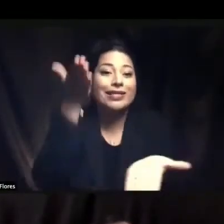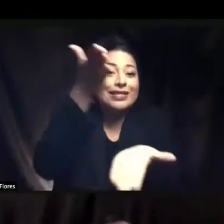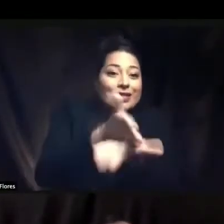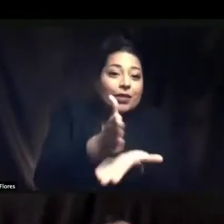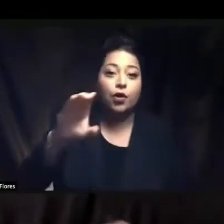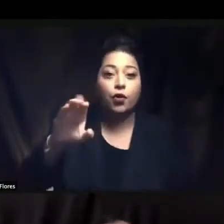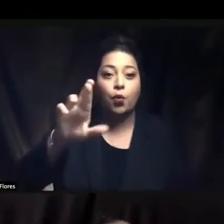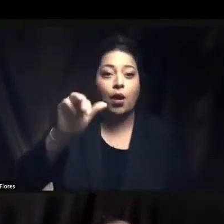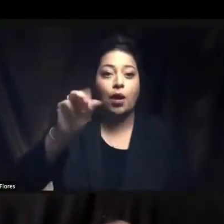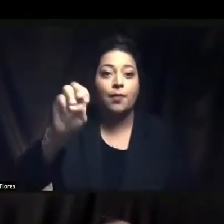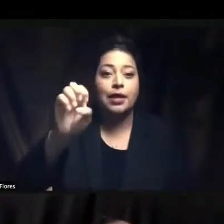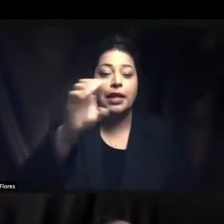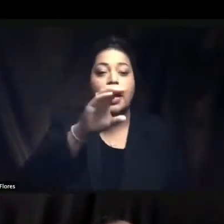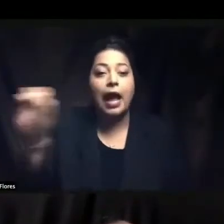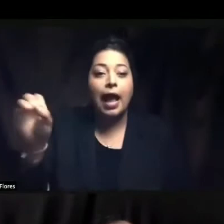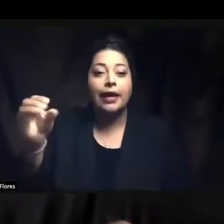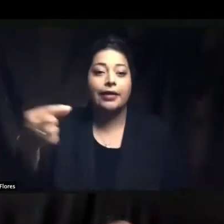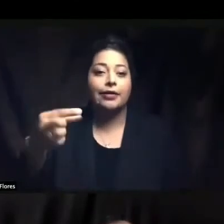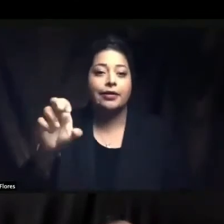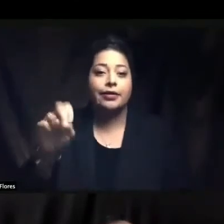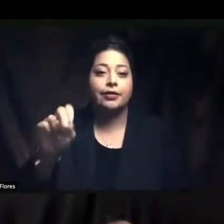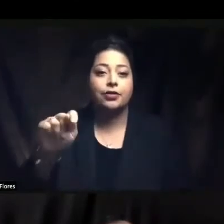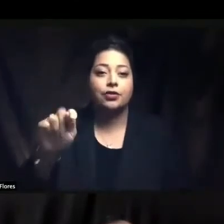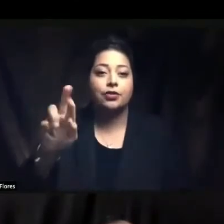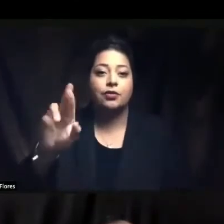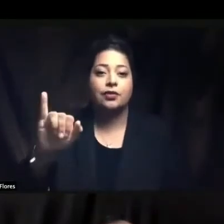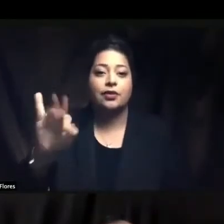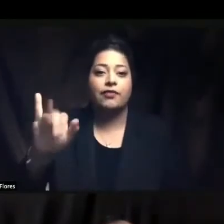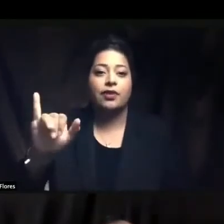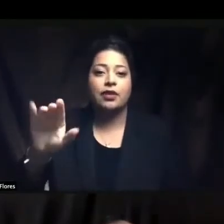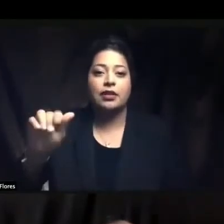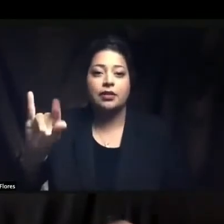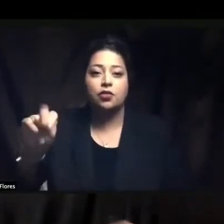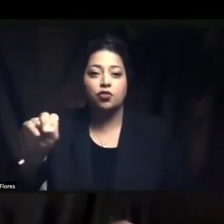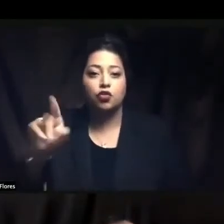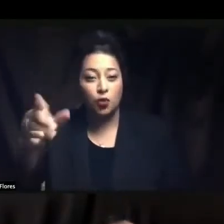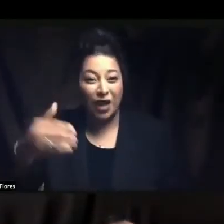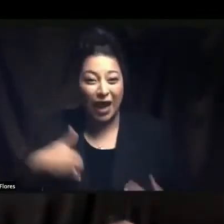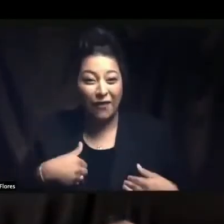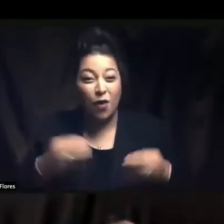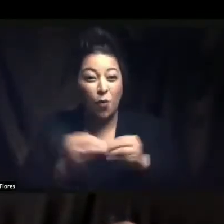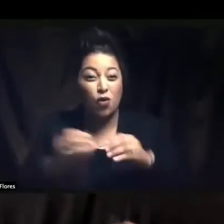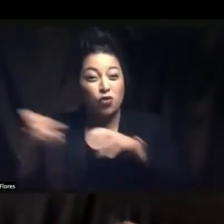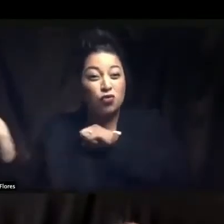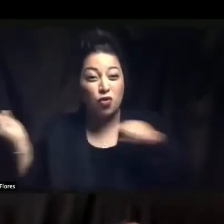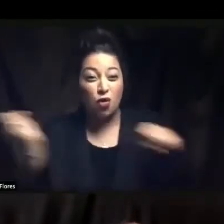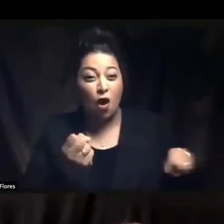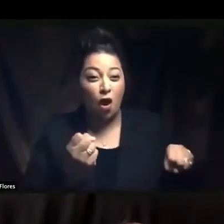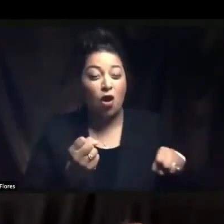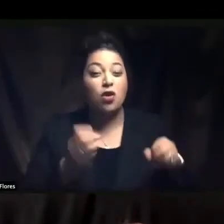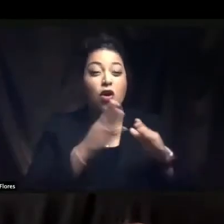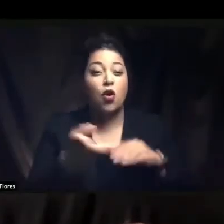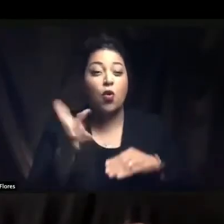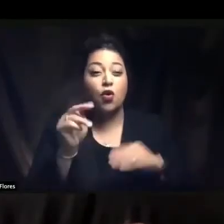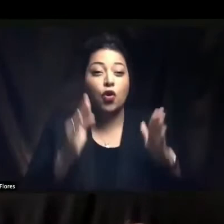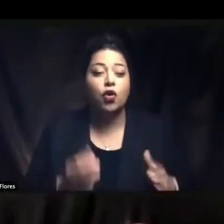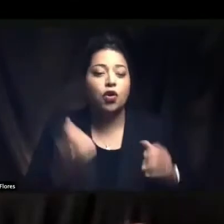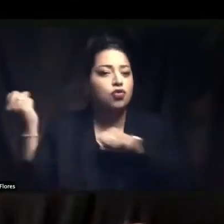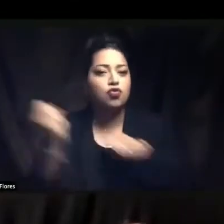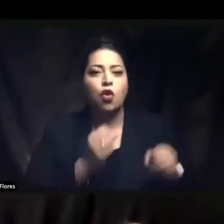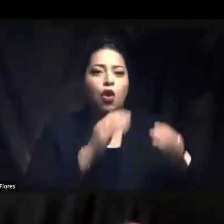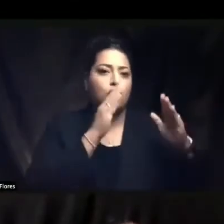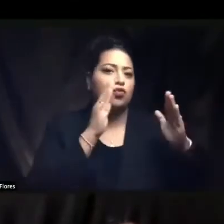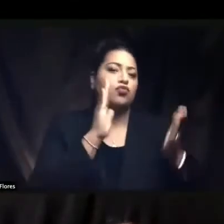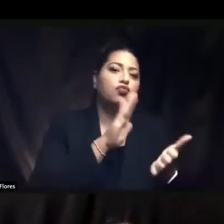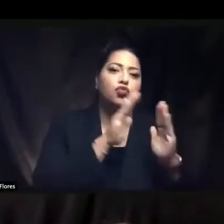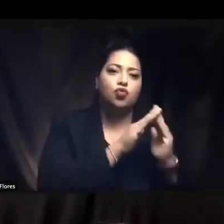gentrification. And you can look at the numbers and it will show you, you have a stronger home ownership neighborhood, you have a stronger community, stronger schools,